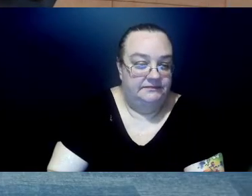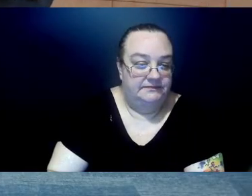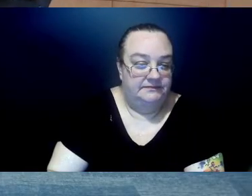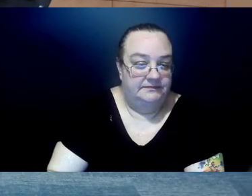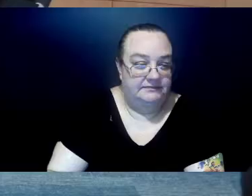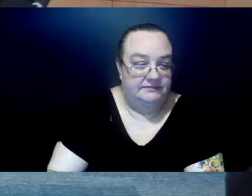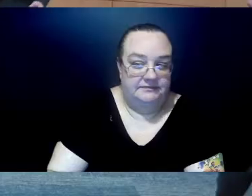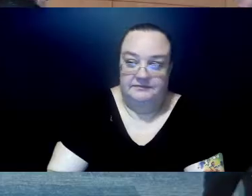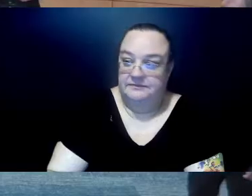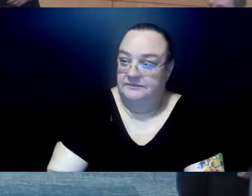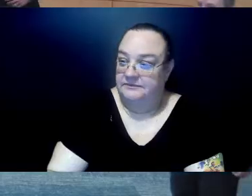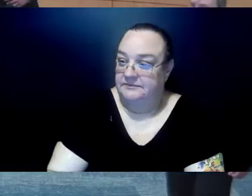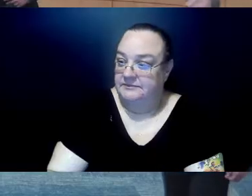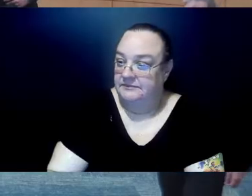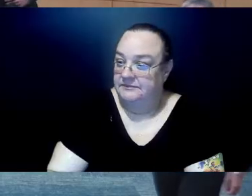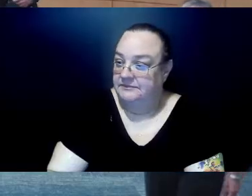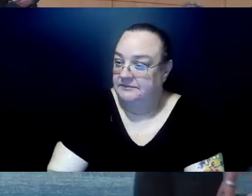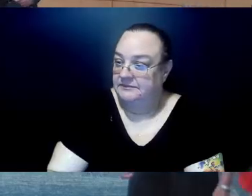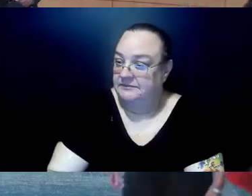I'd have known that.